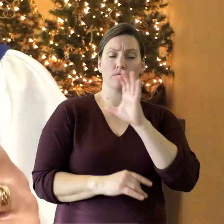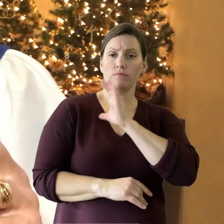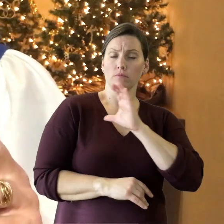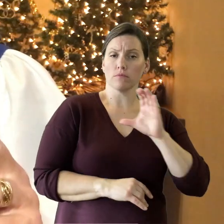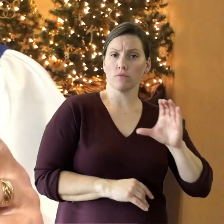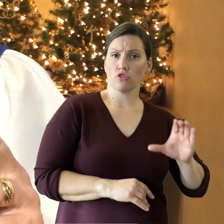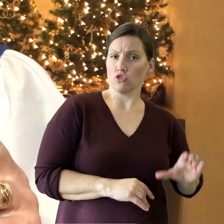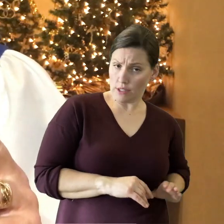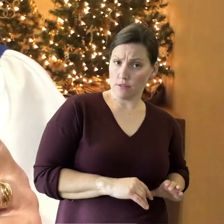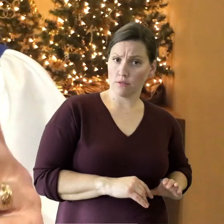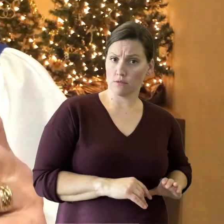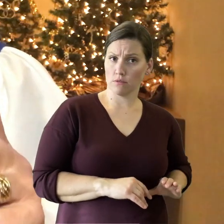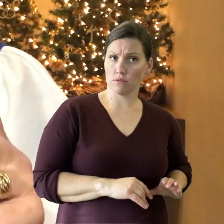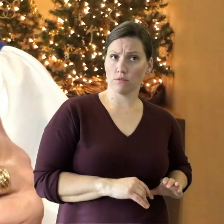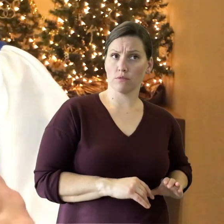Christ